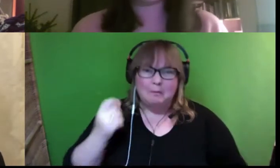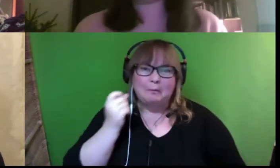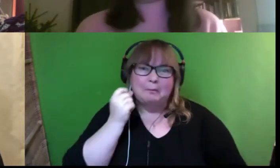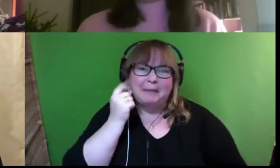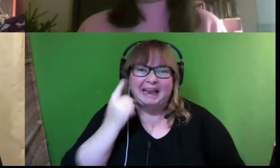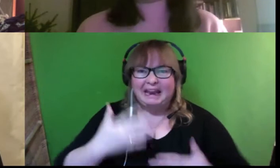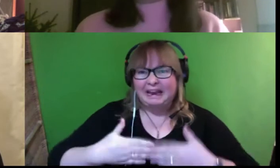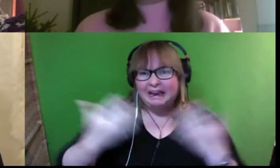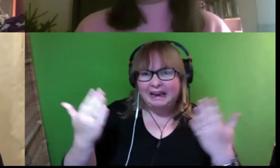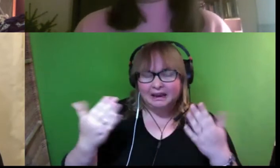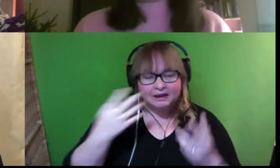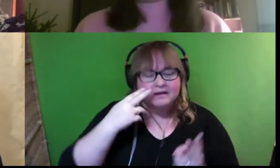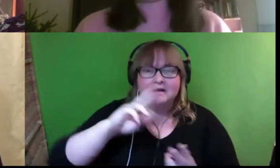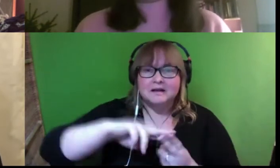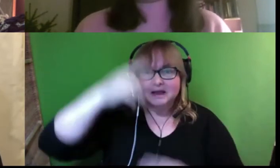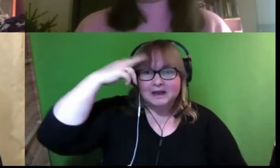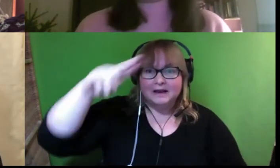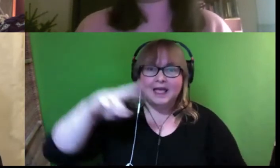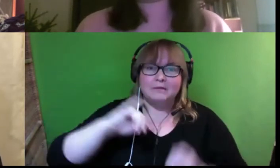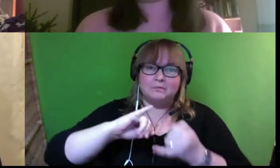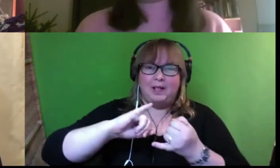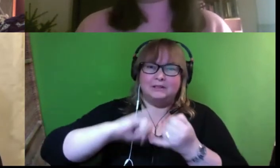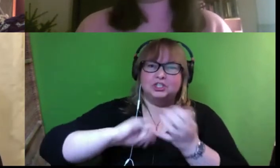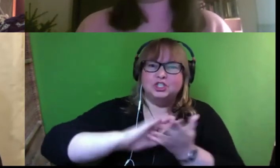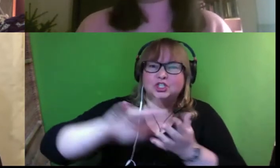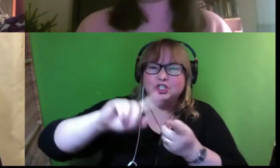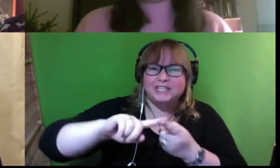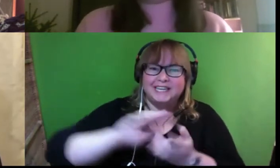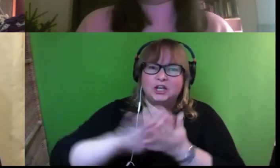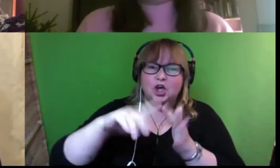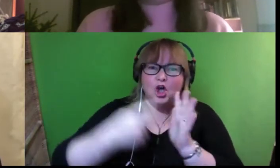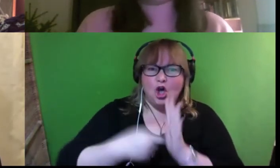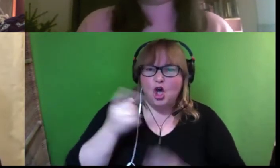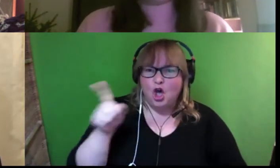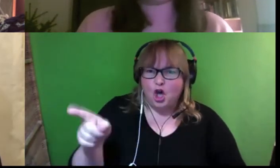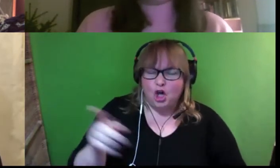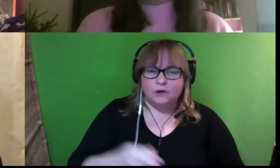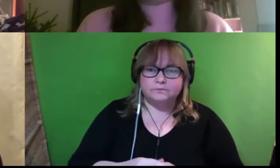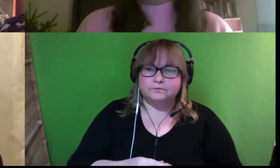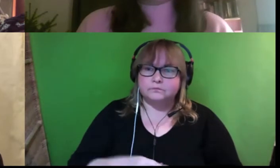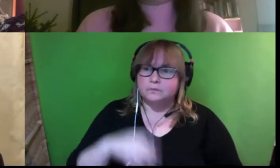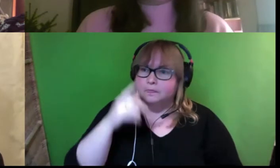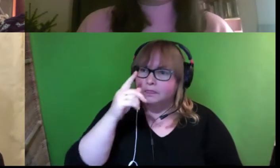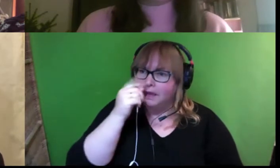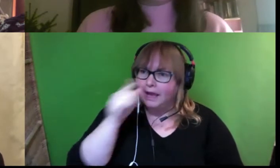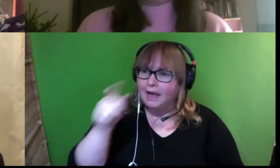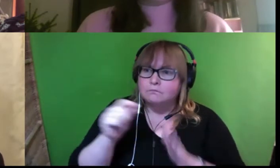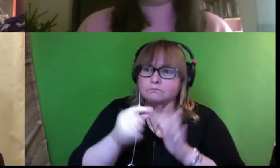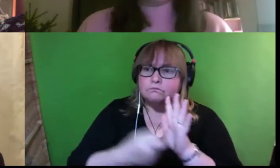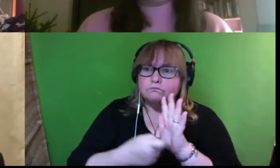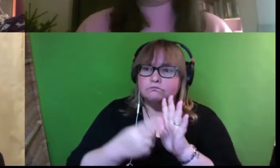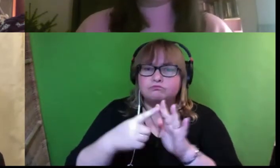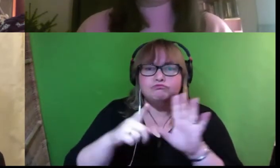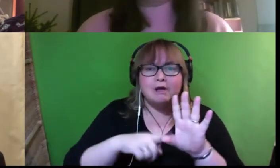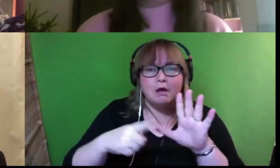my pronouns are she, her. And maybe Priya, you should do a quick description before we